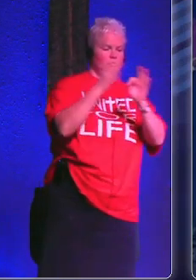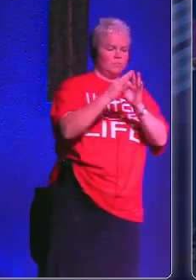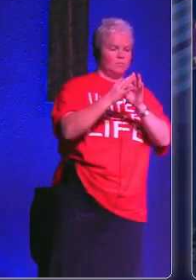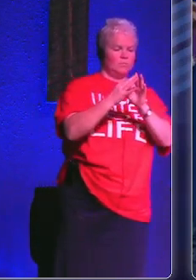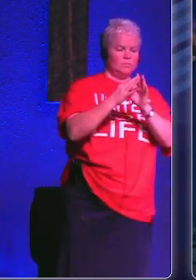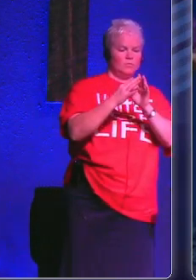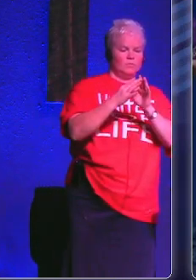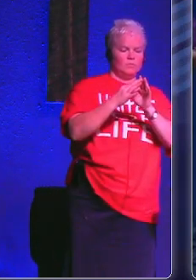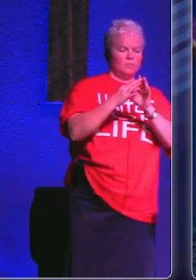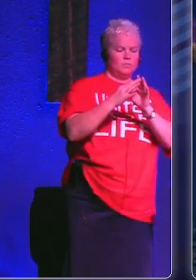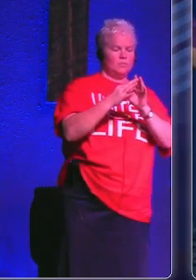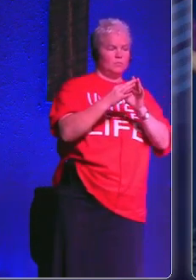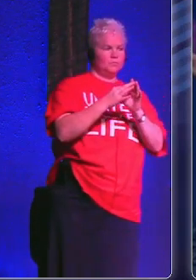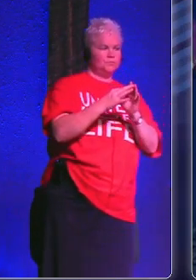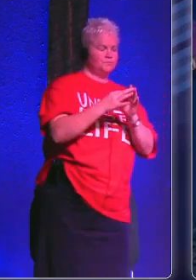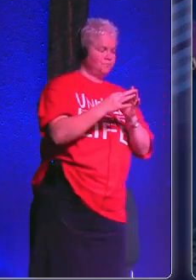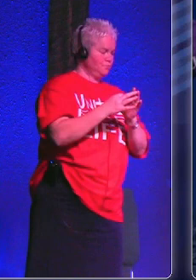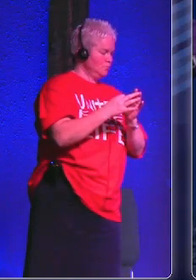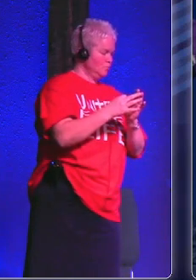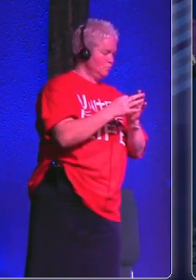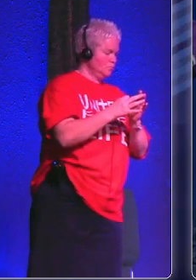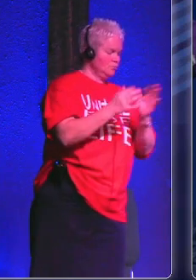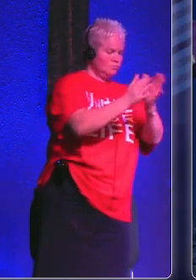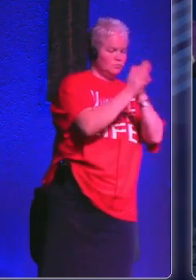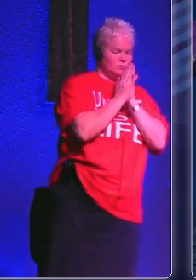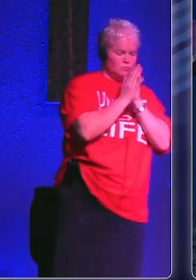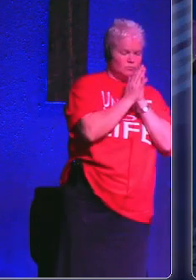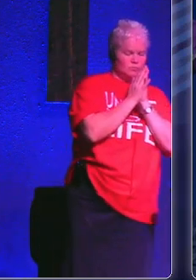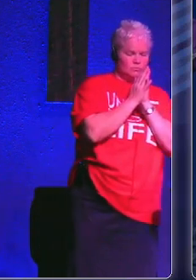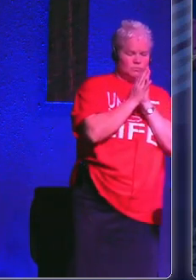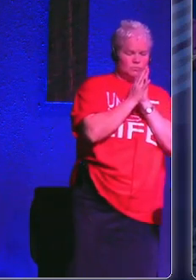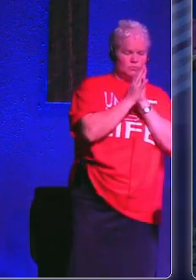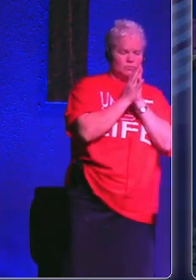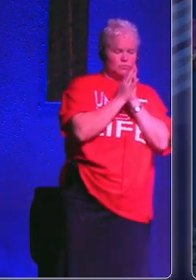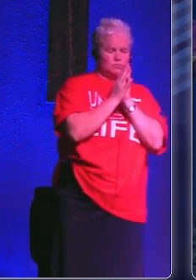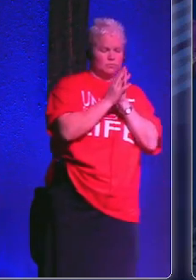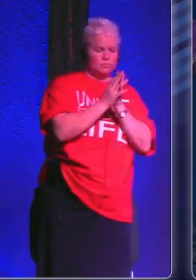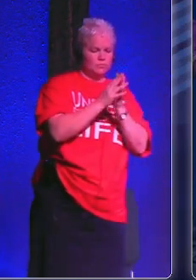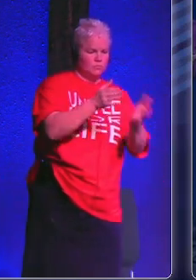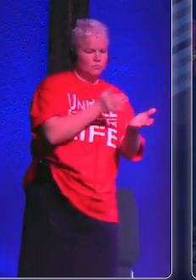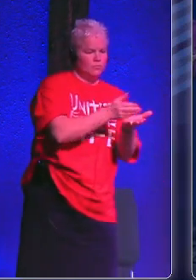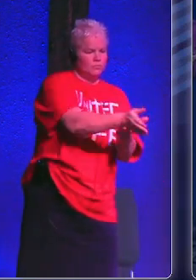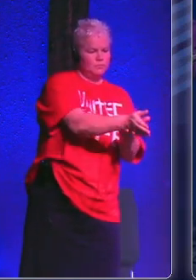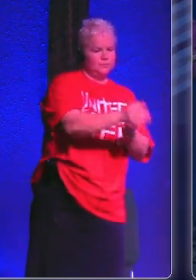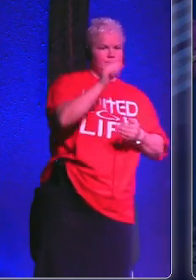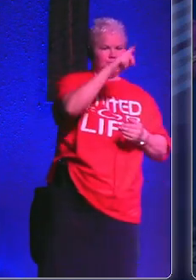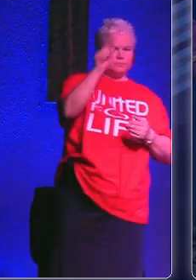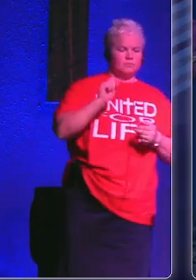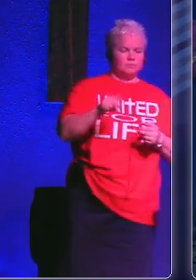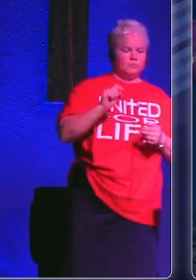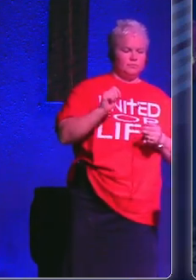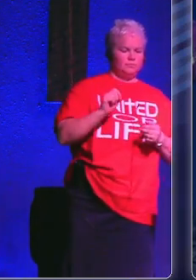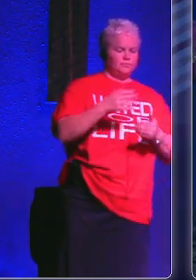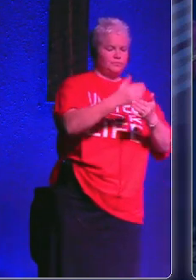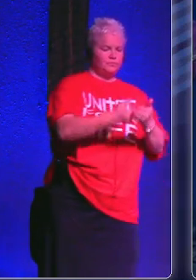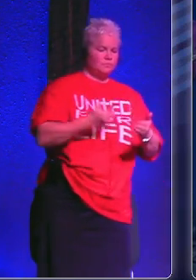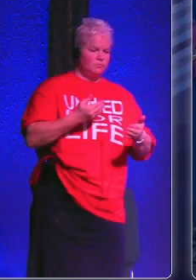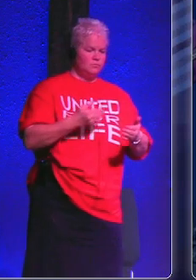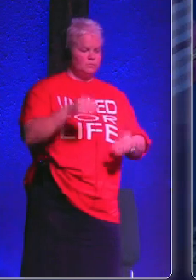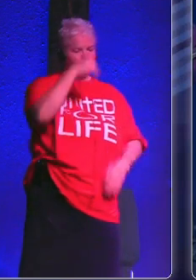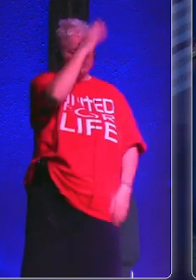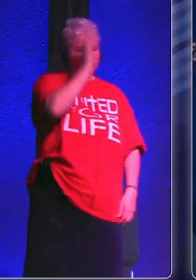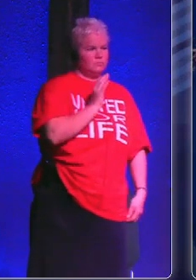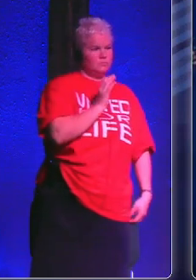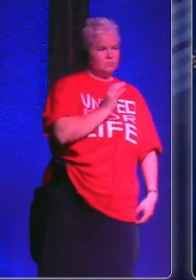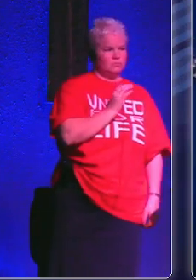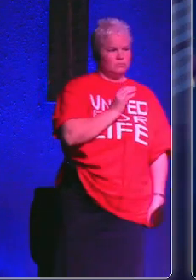faith in any way, shape, or form? And we ask that honest question right before God. And